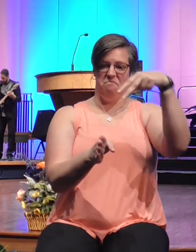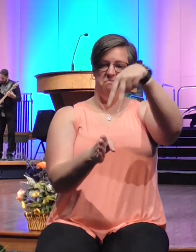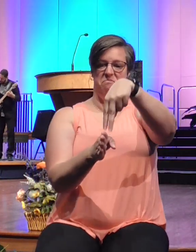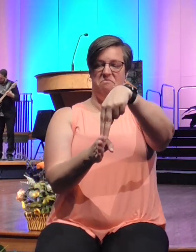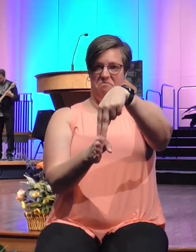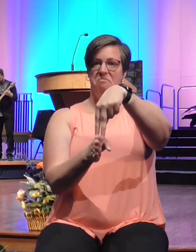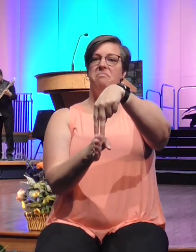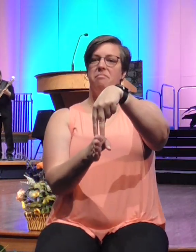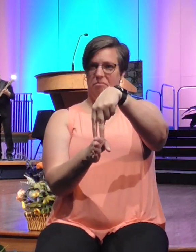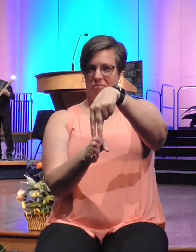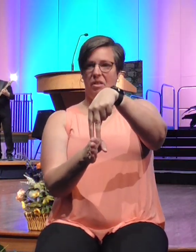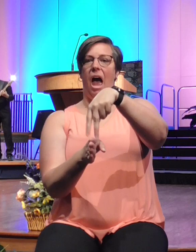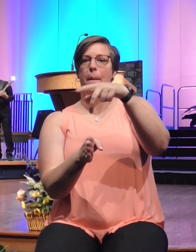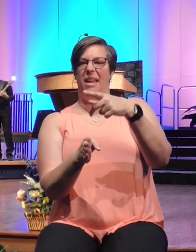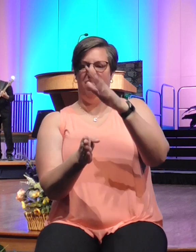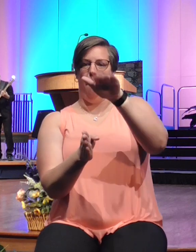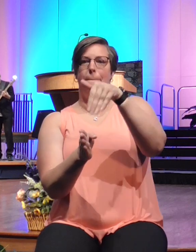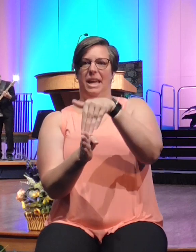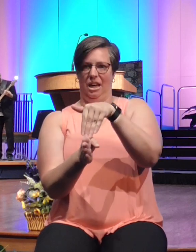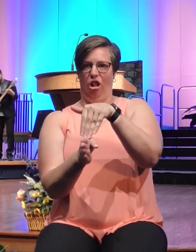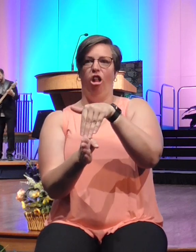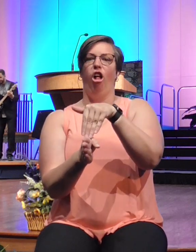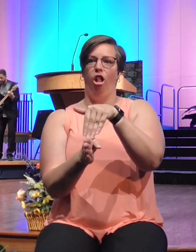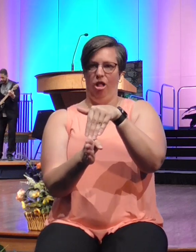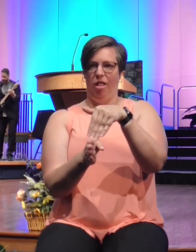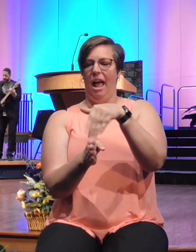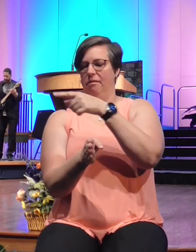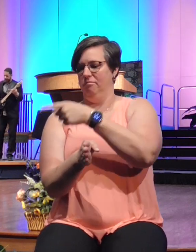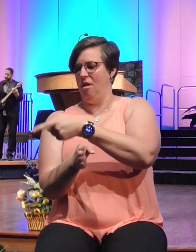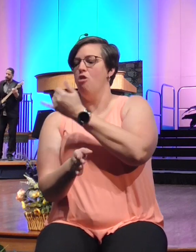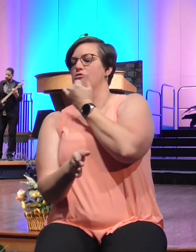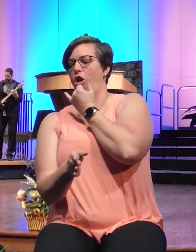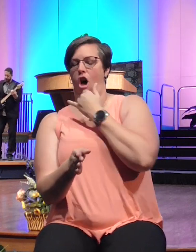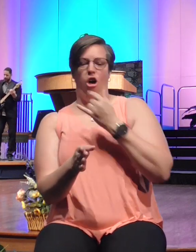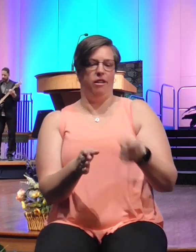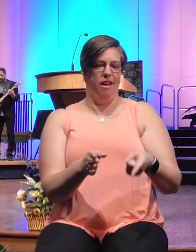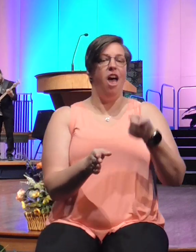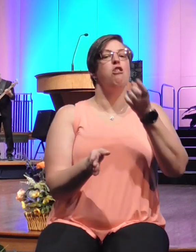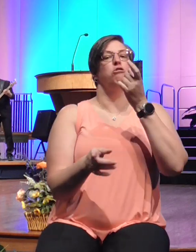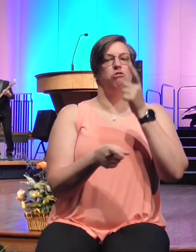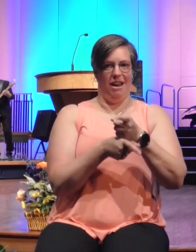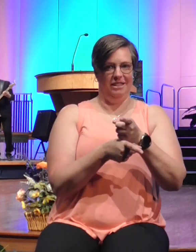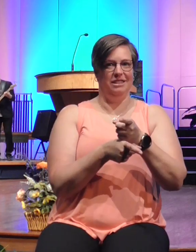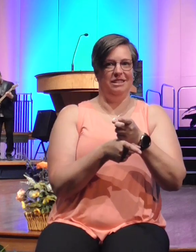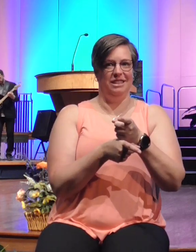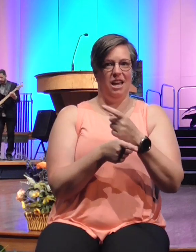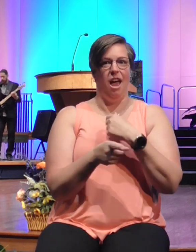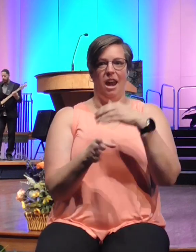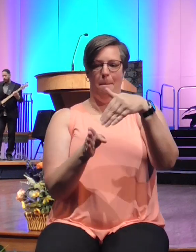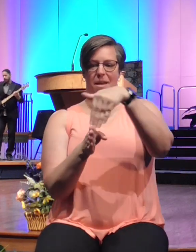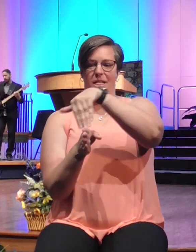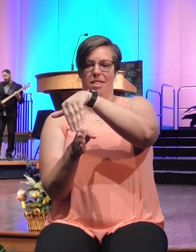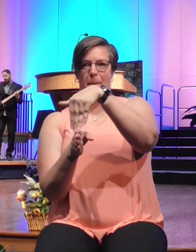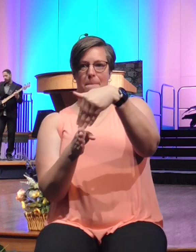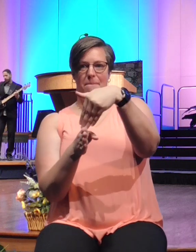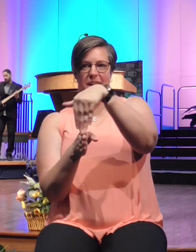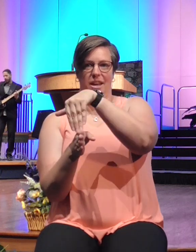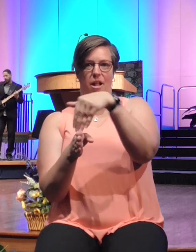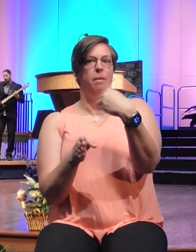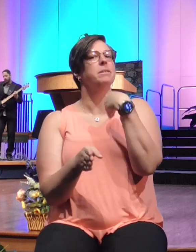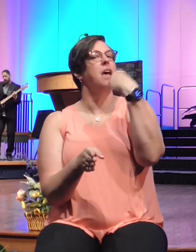In the middle, between wrong and right. But you know